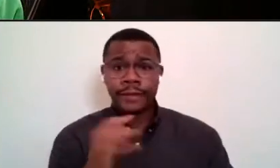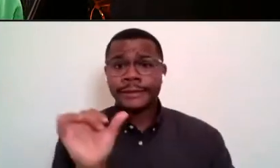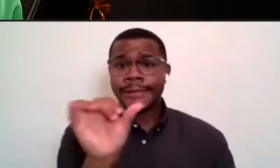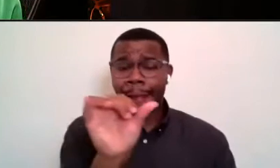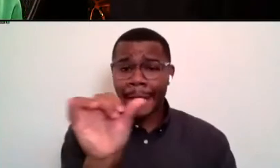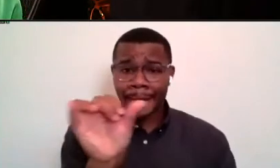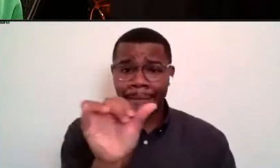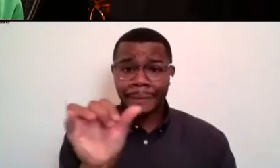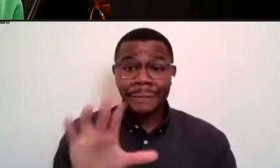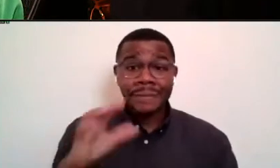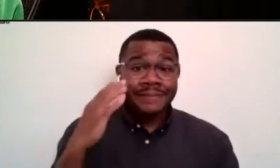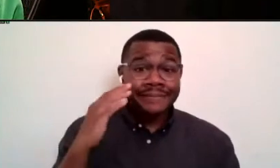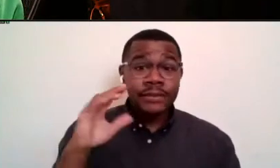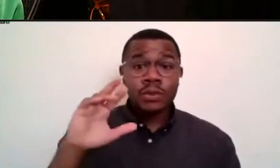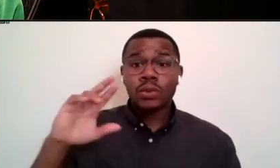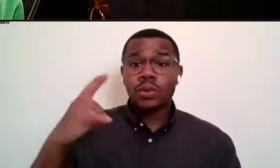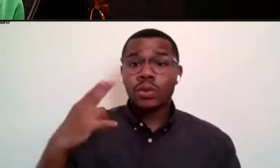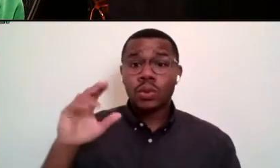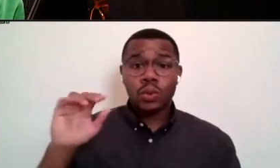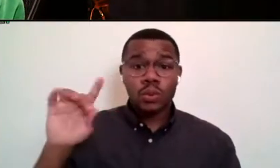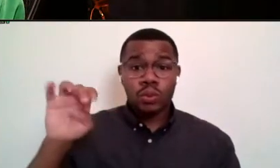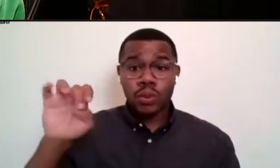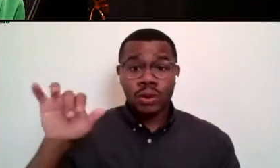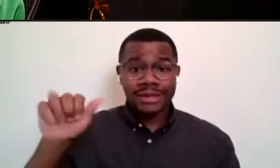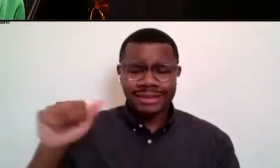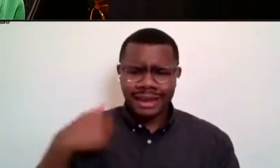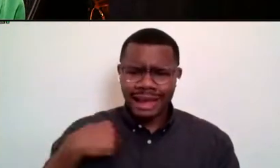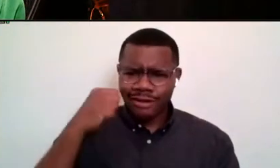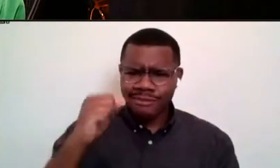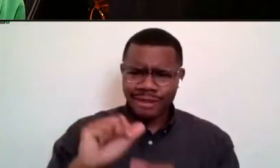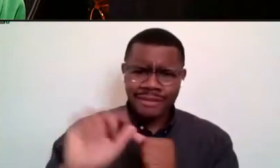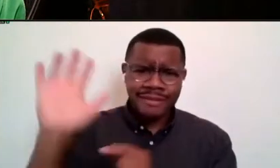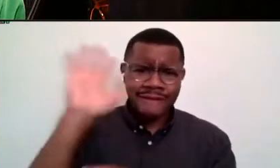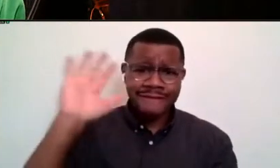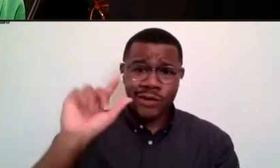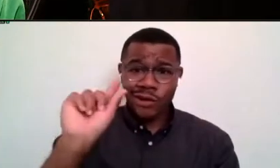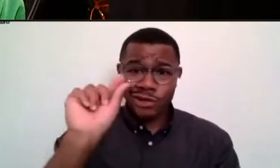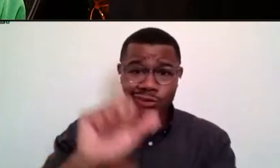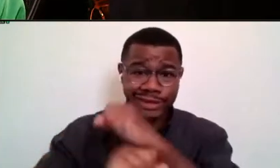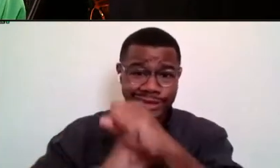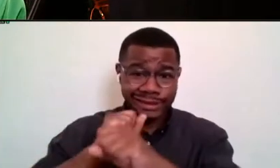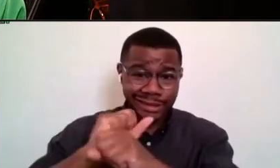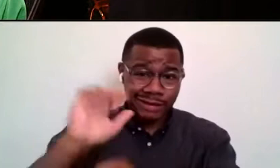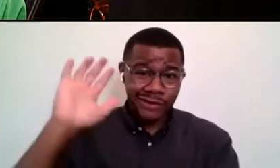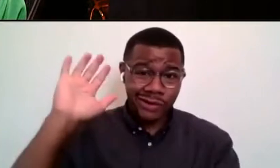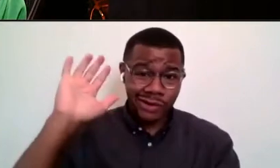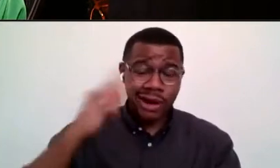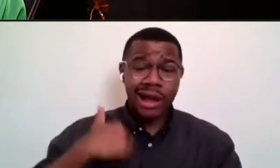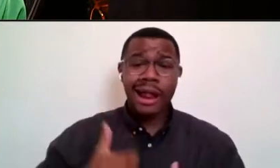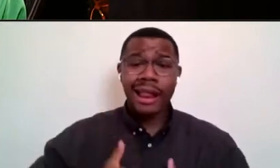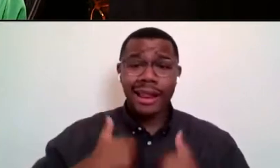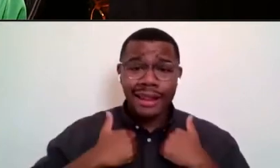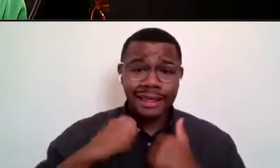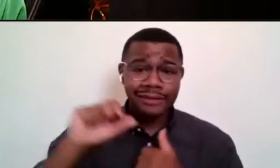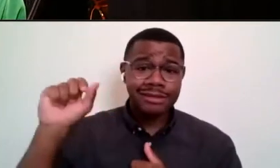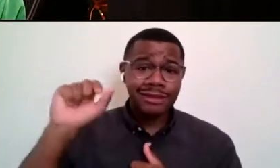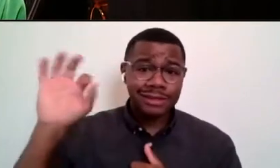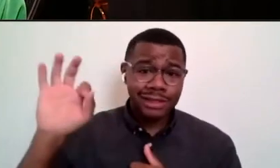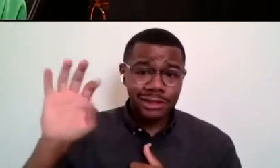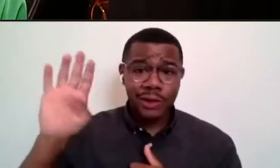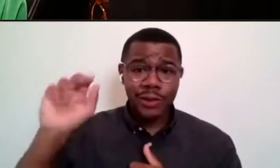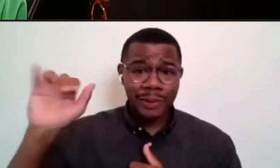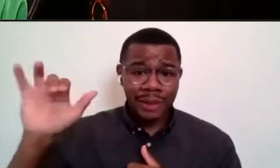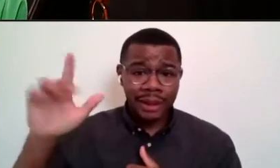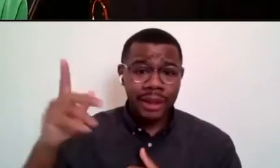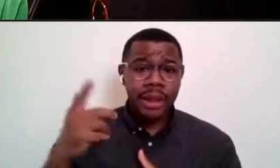Rhodessa, I remember over 20 years ago when I was living in the Bay, having the blessing of being introduced